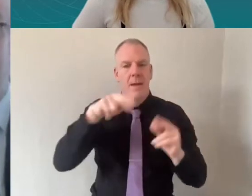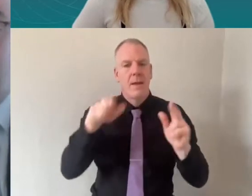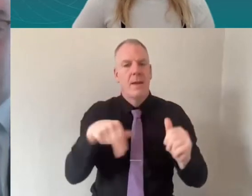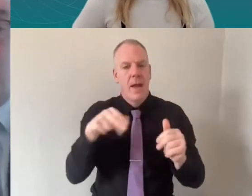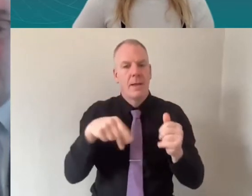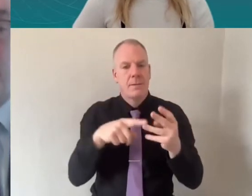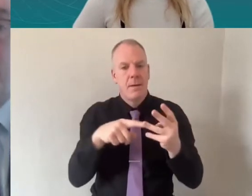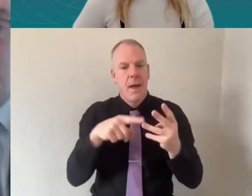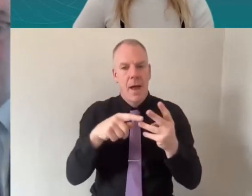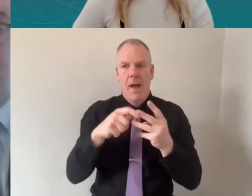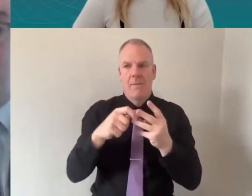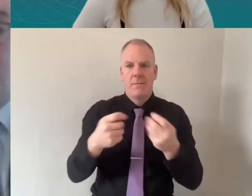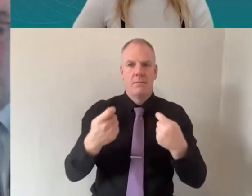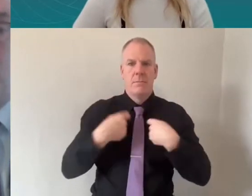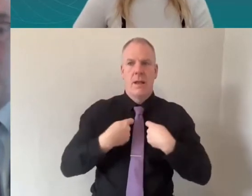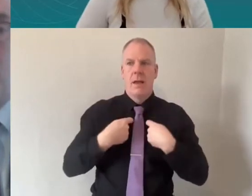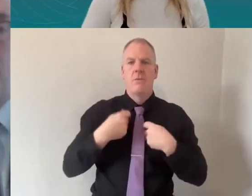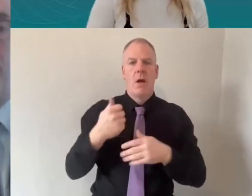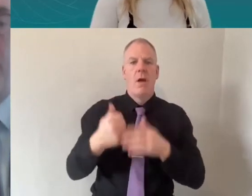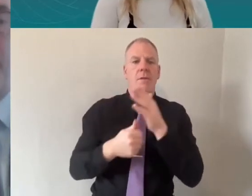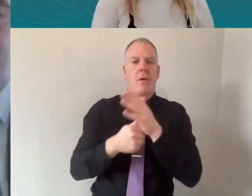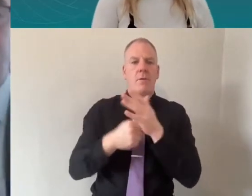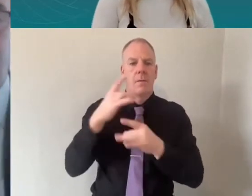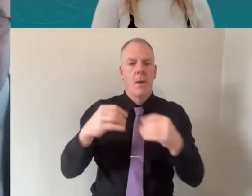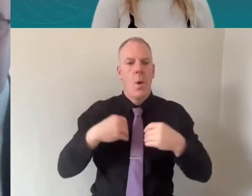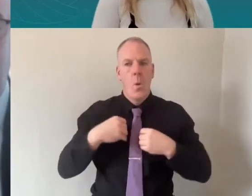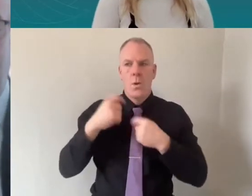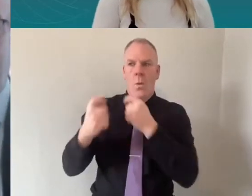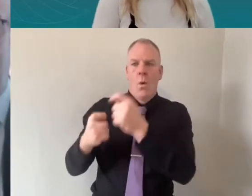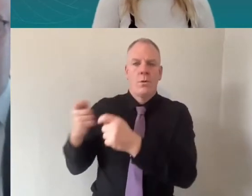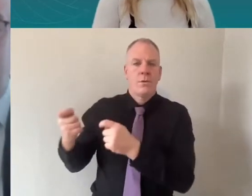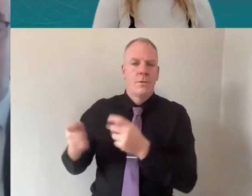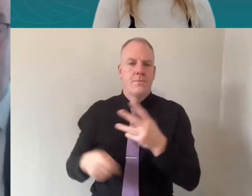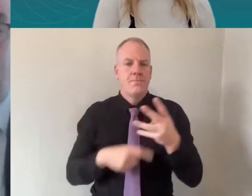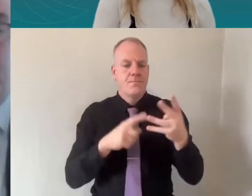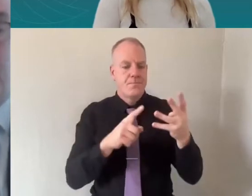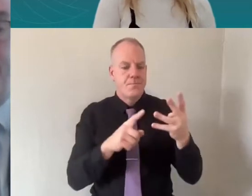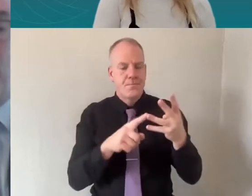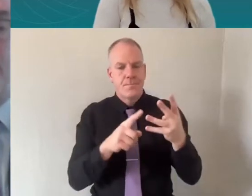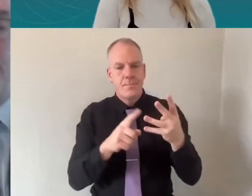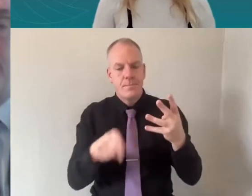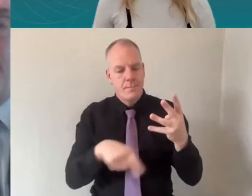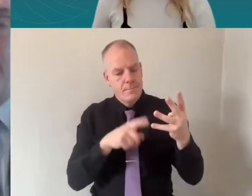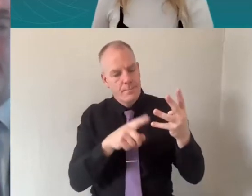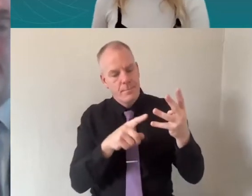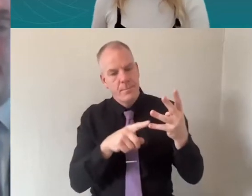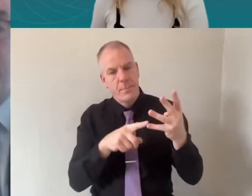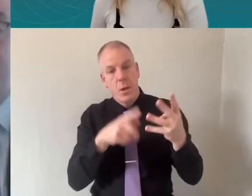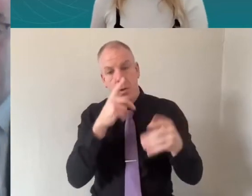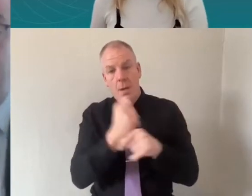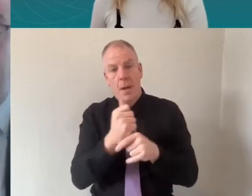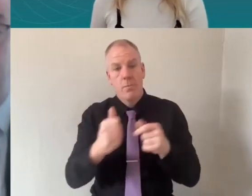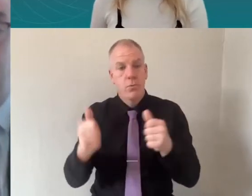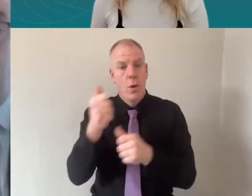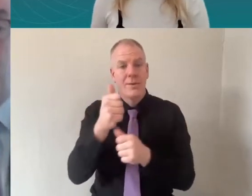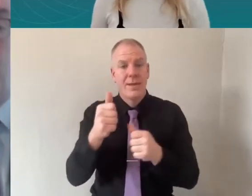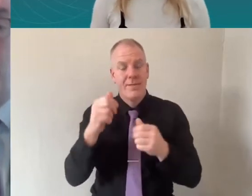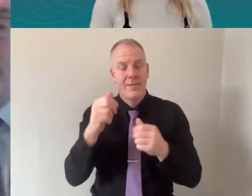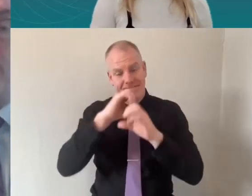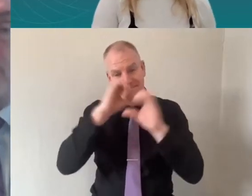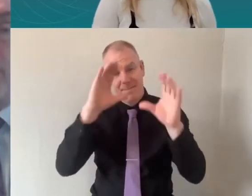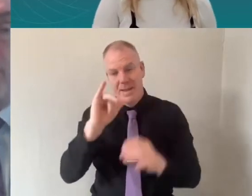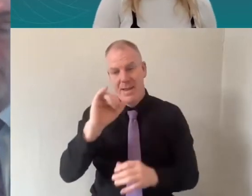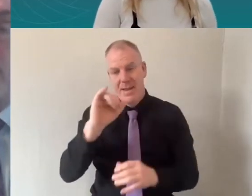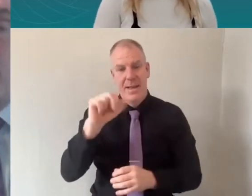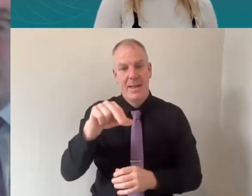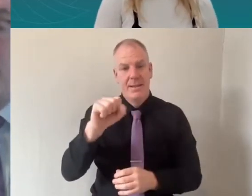pursue delegated authority to make their own awards. A tangible output in our focus on the priority of insight will